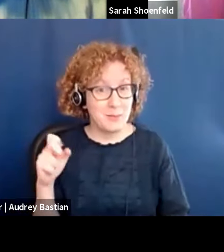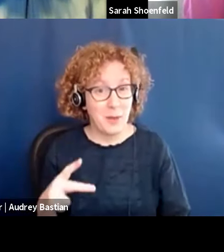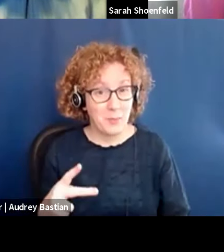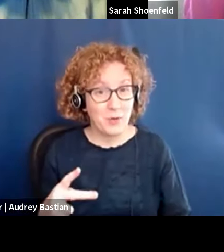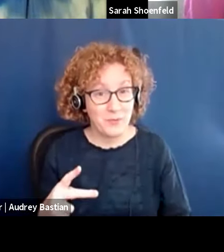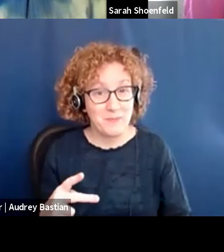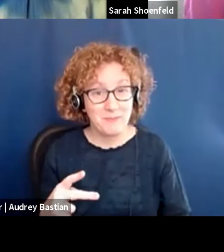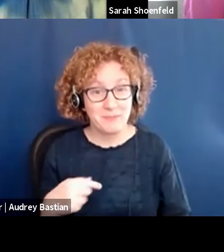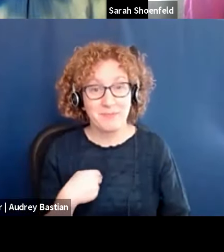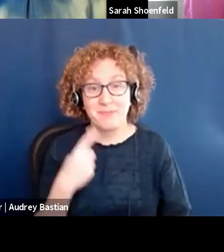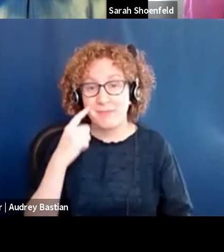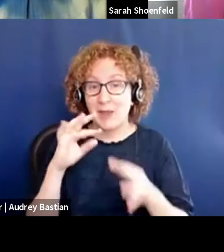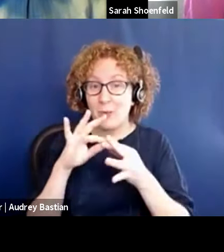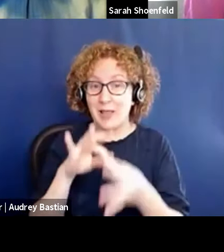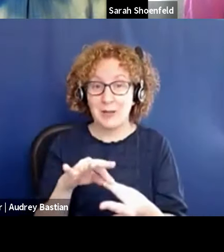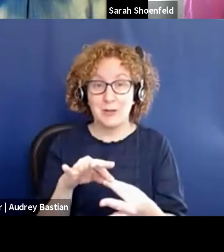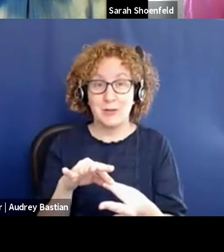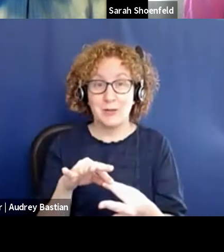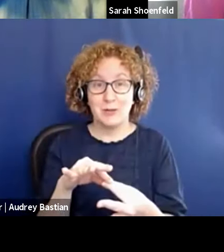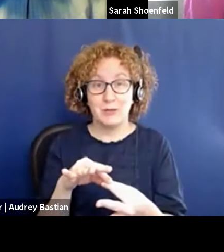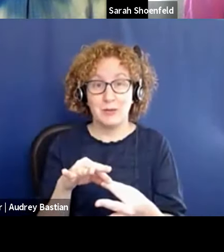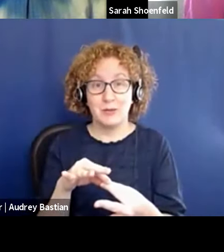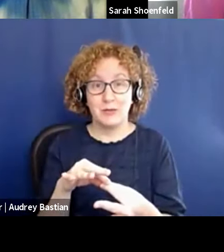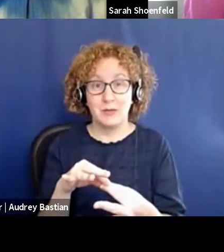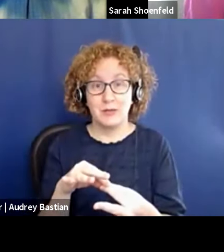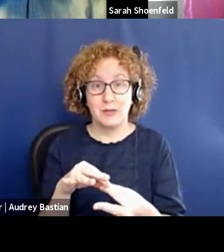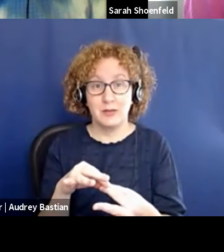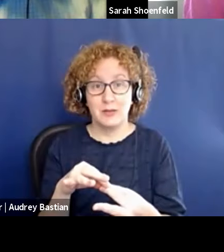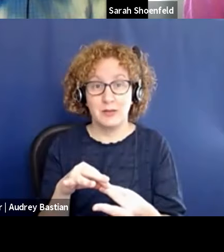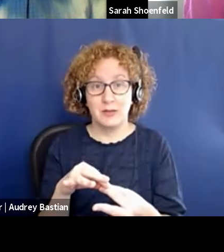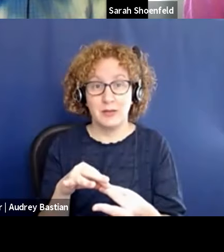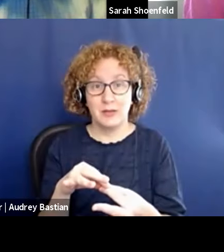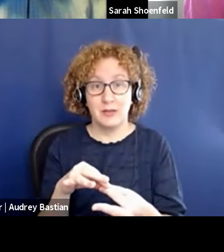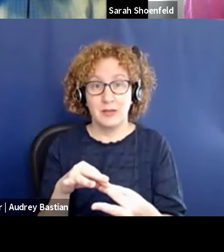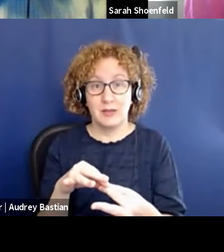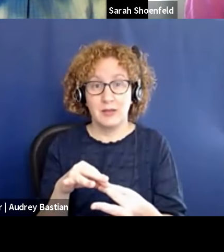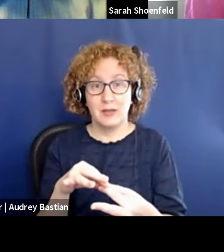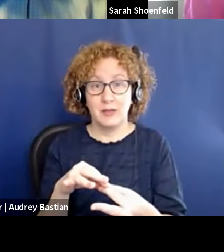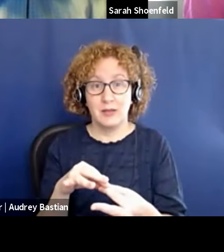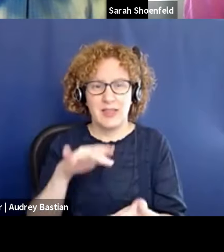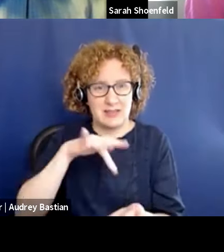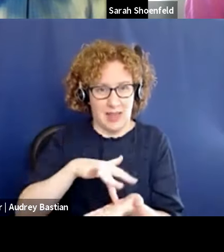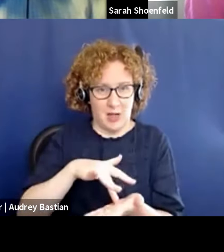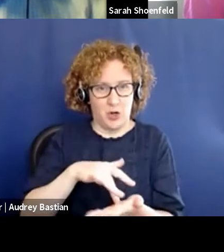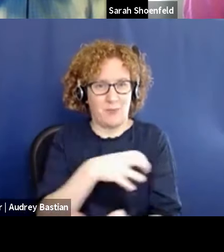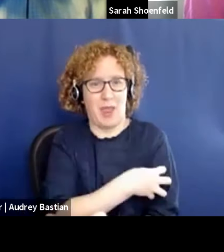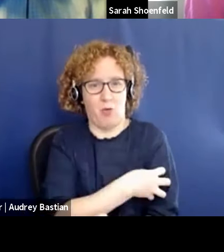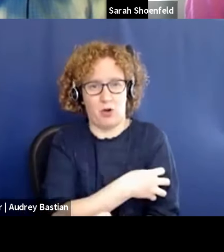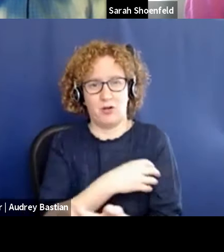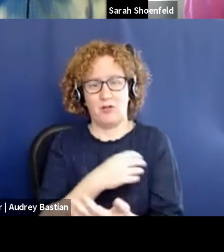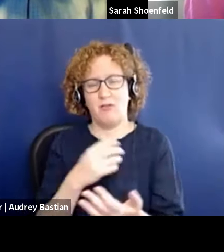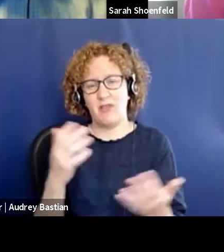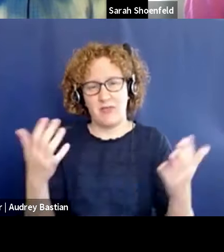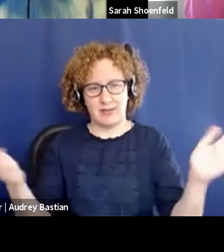And I think it's related to the power that the center has, and it brings in the science.